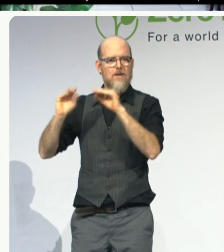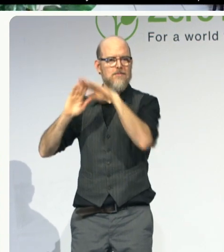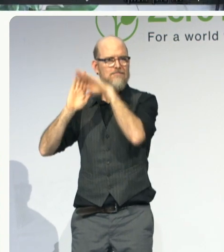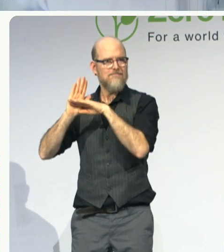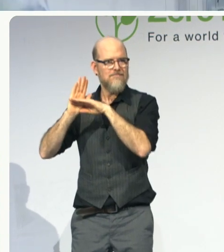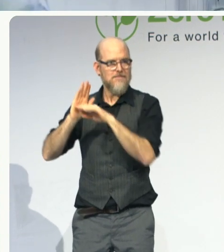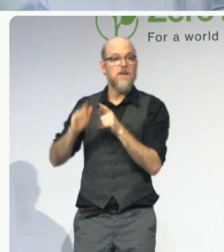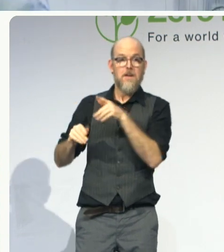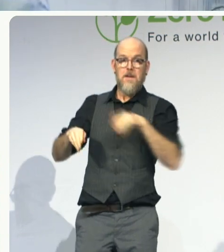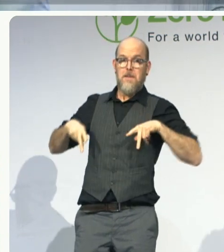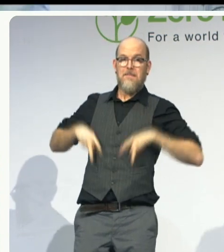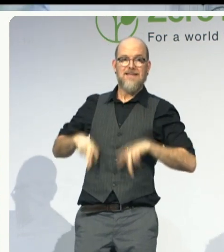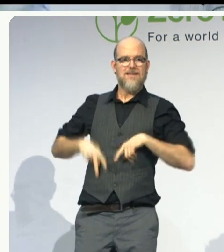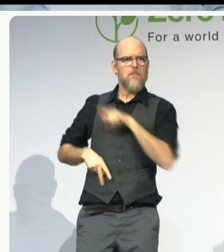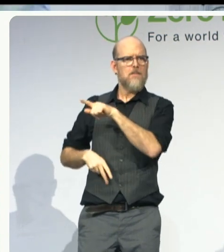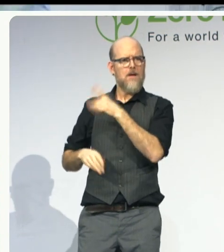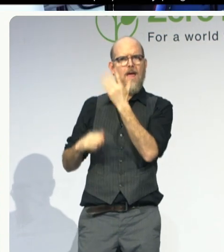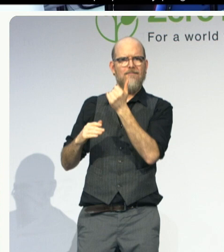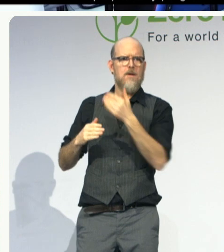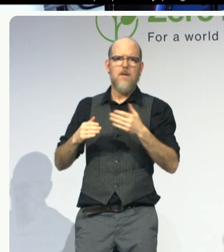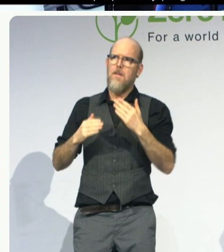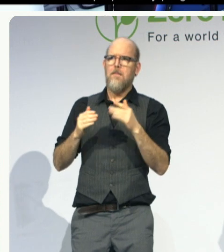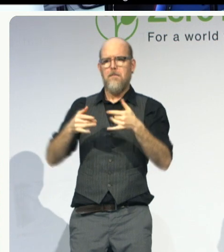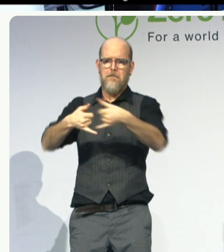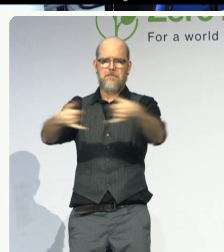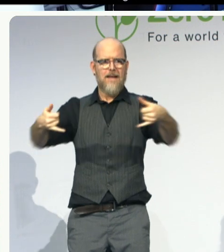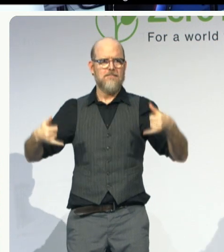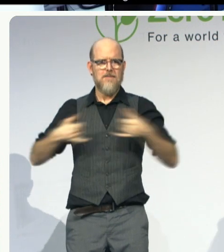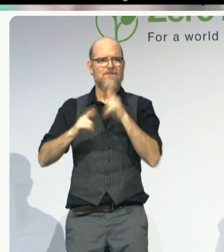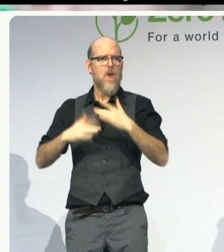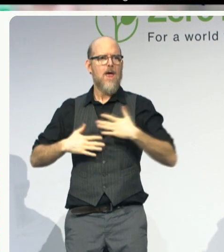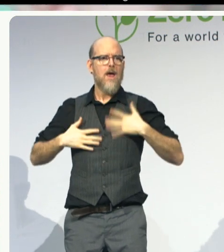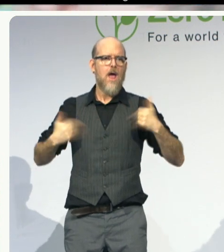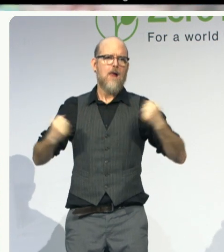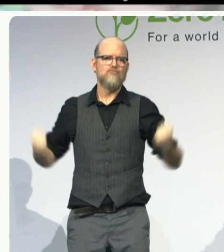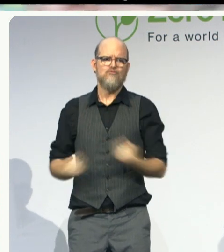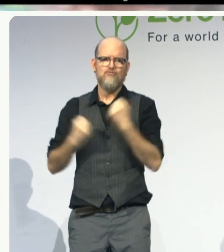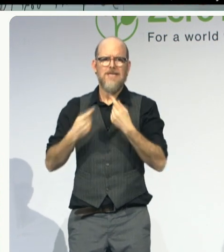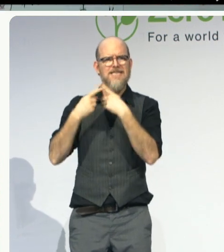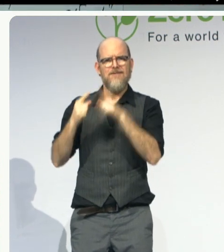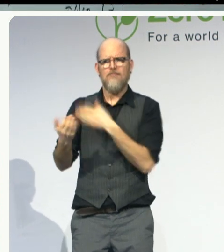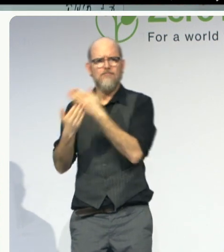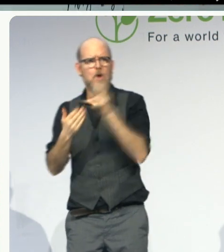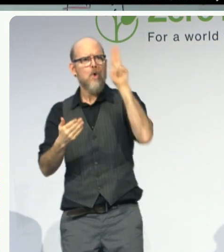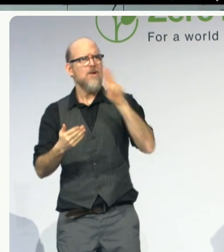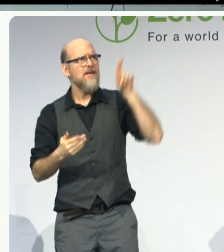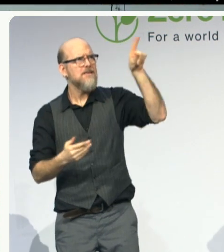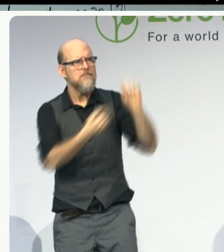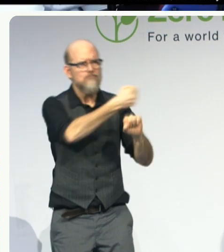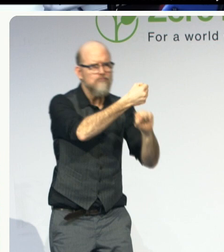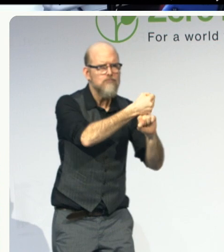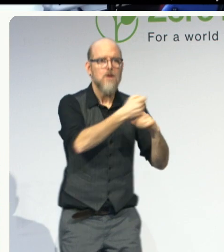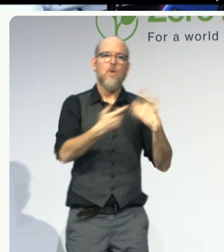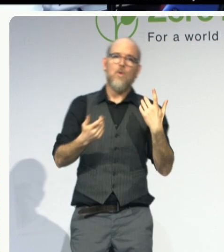is operated by various service providers and universities. The policy promotes lifelong learning from the completion